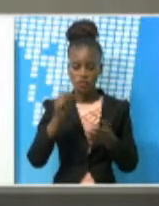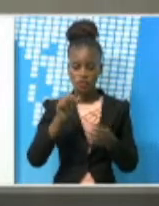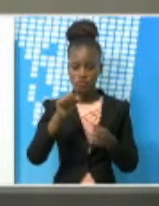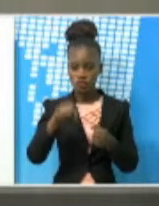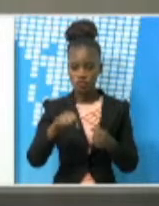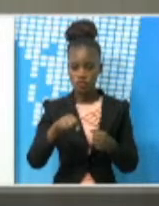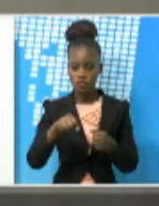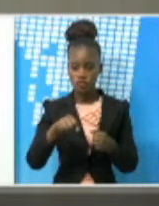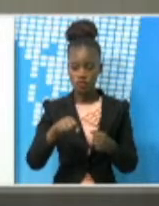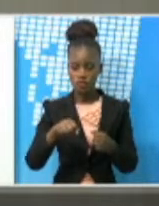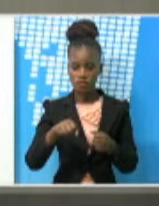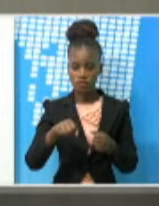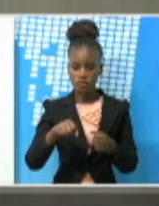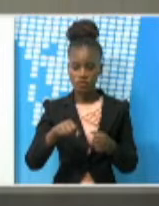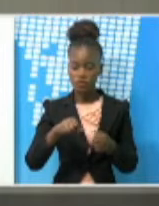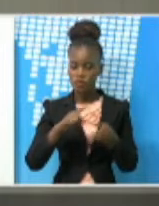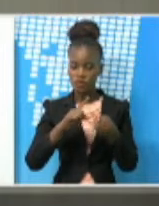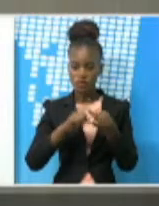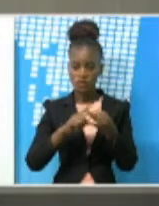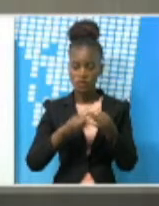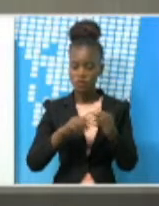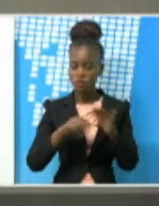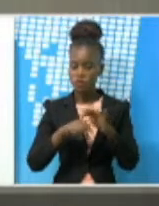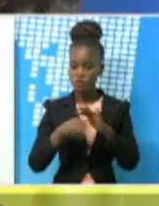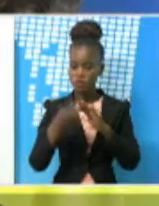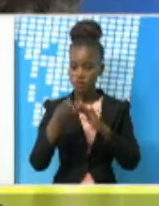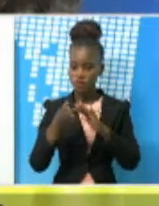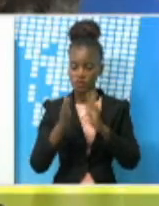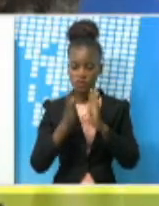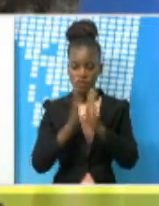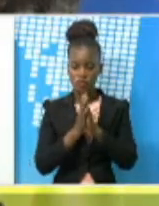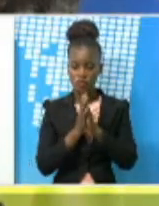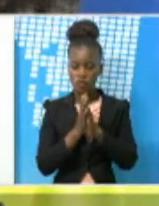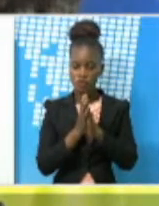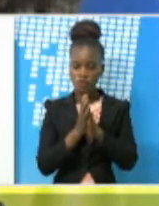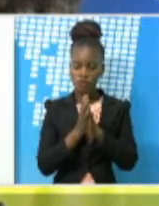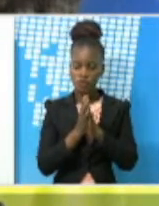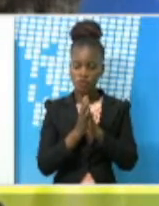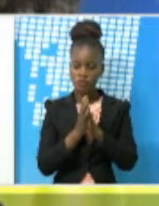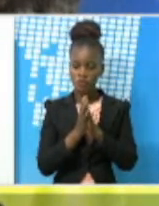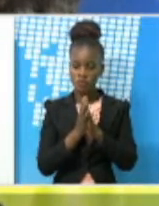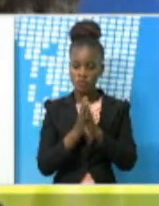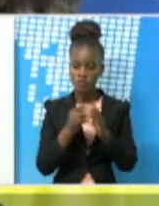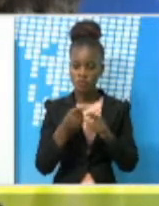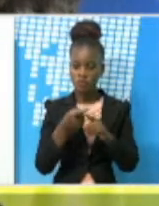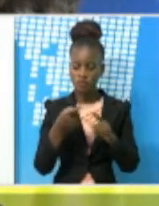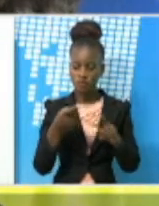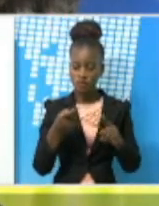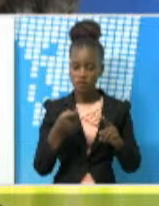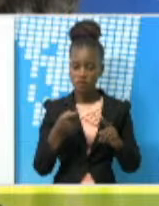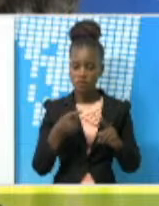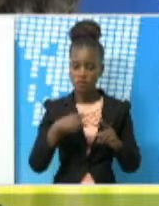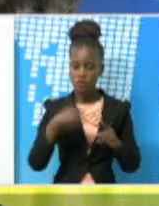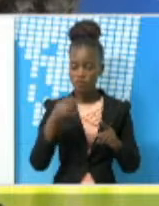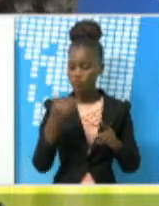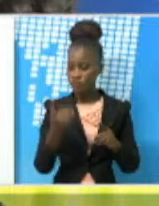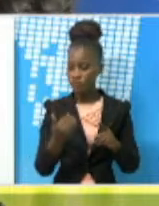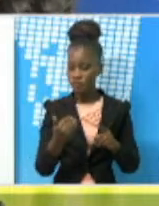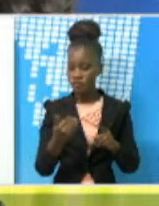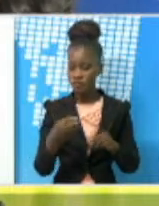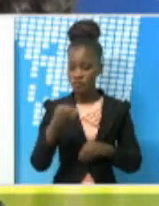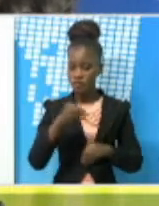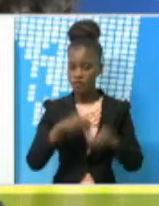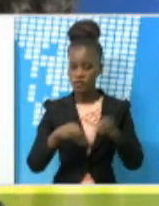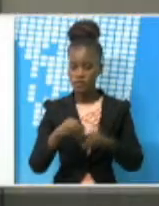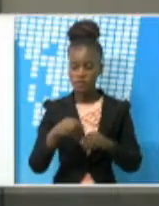board. Secondly, Parliament is also involved in our activities, from the appropriation of the funds to the monitoring